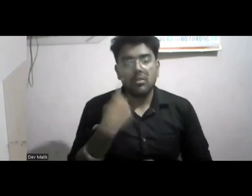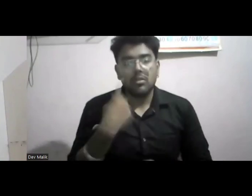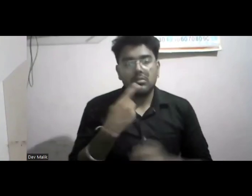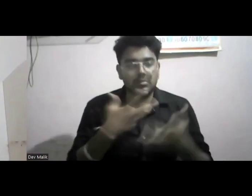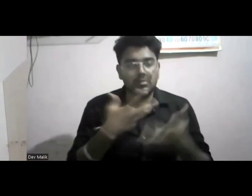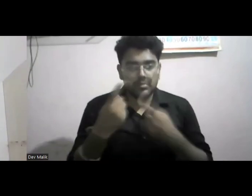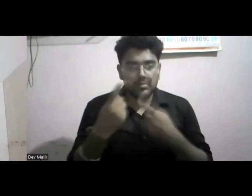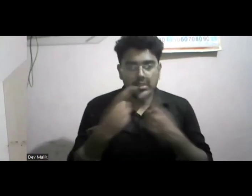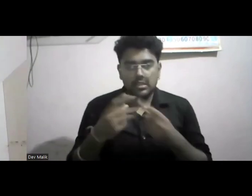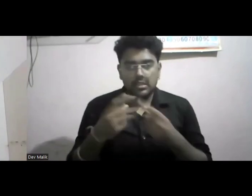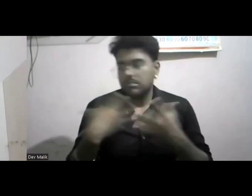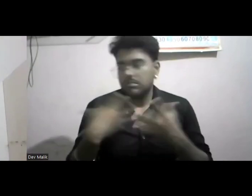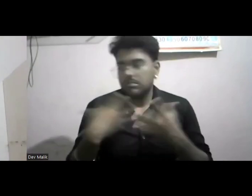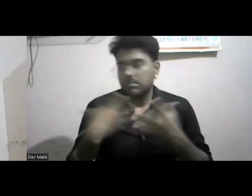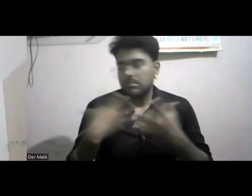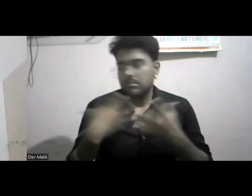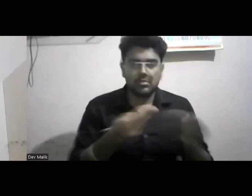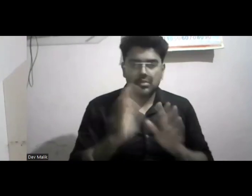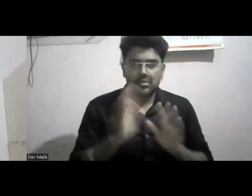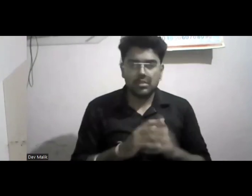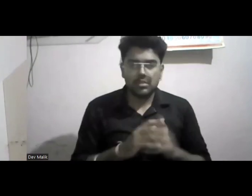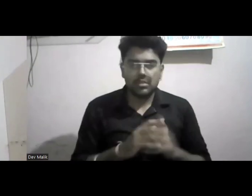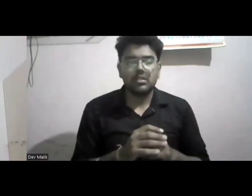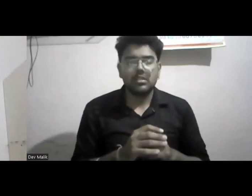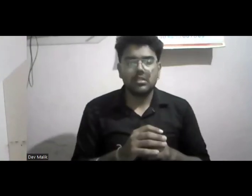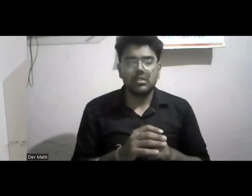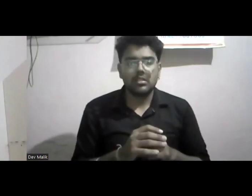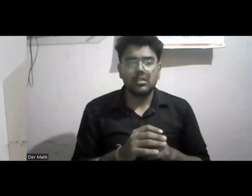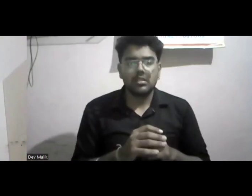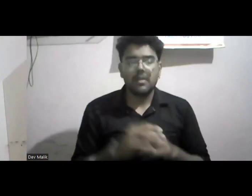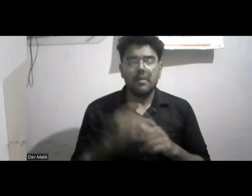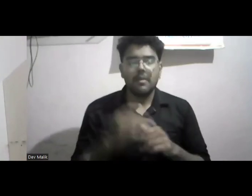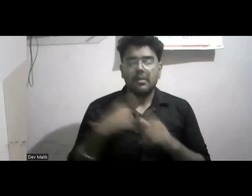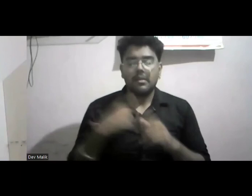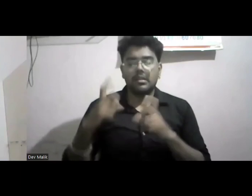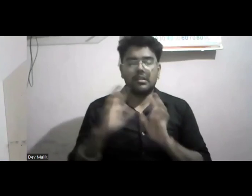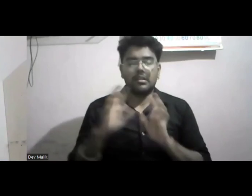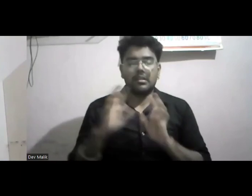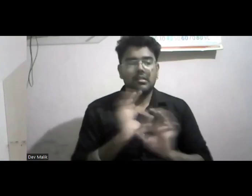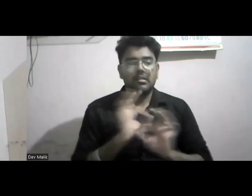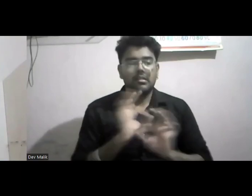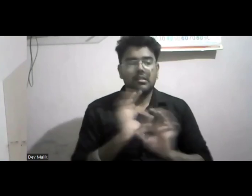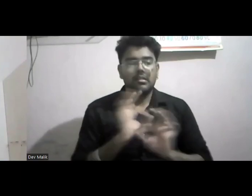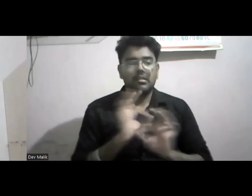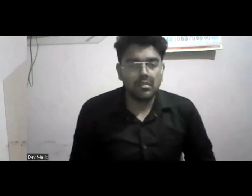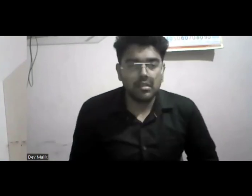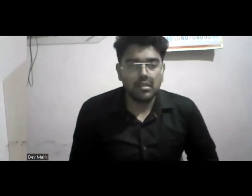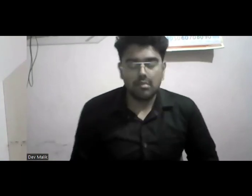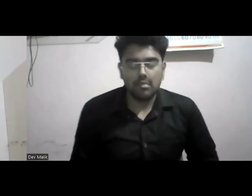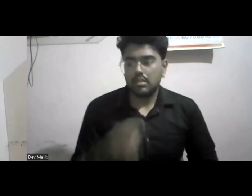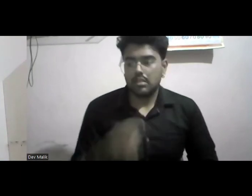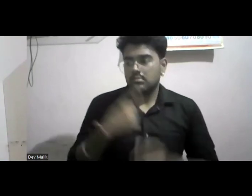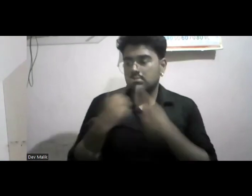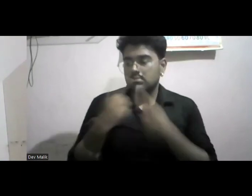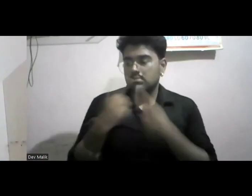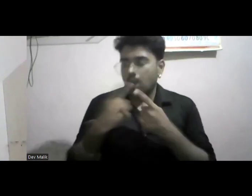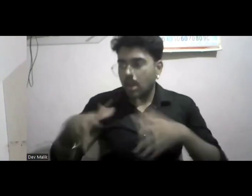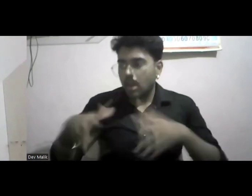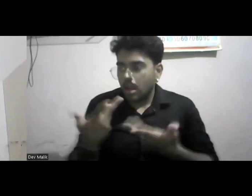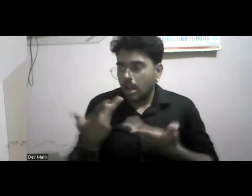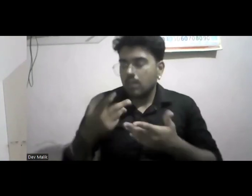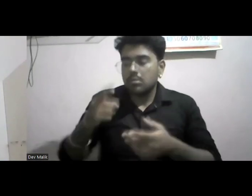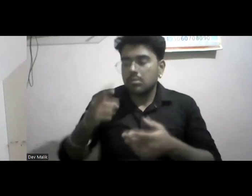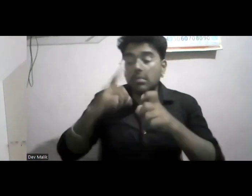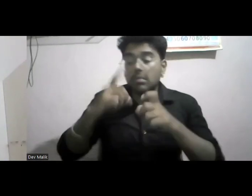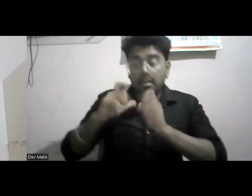all around us. So one needs to take care of people, right? And be very sensitive about how we deal with mental health